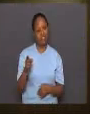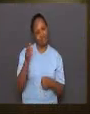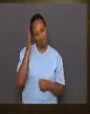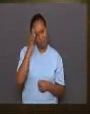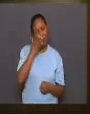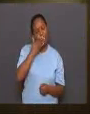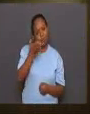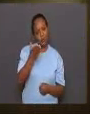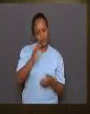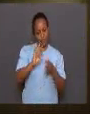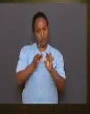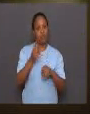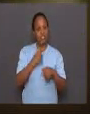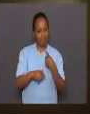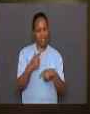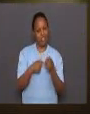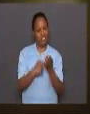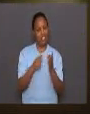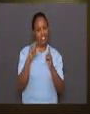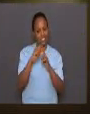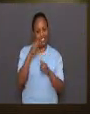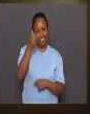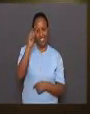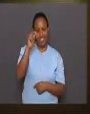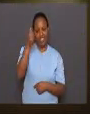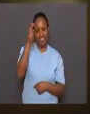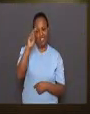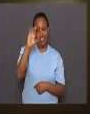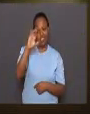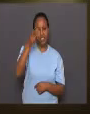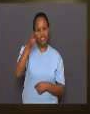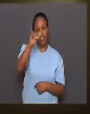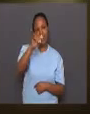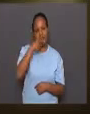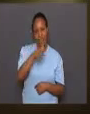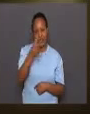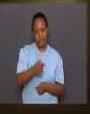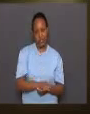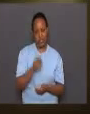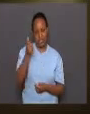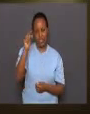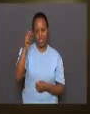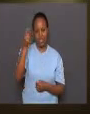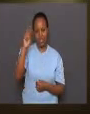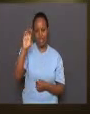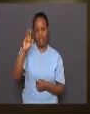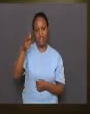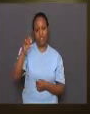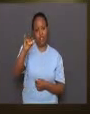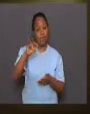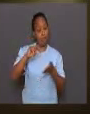Anarchy means a situation in society whereby there is